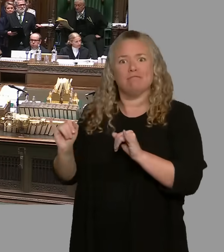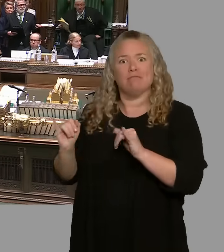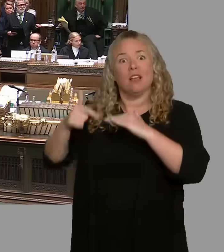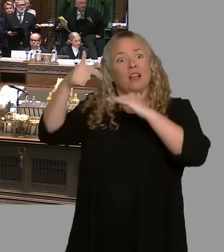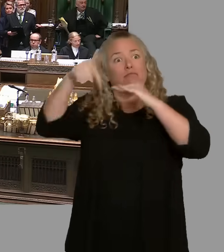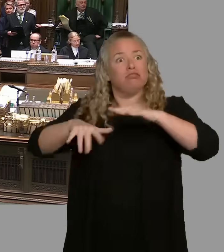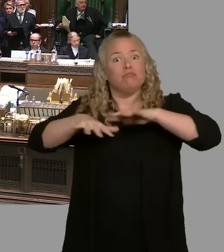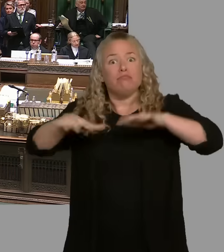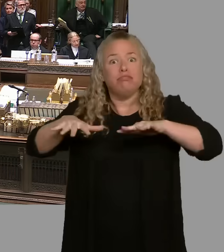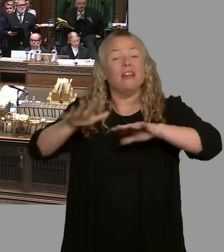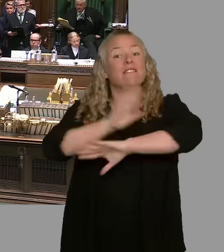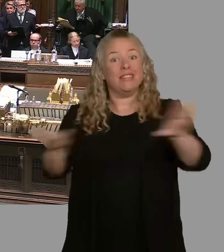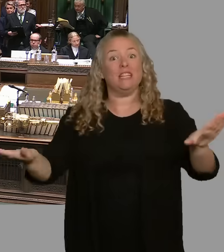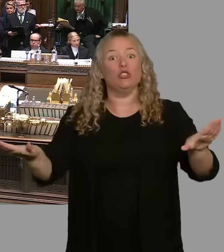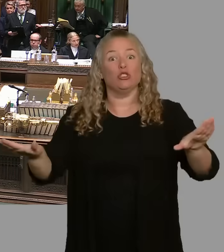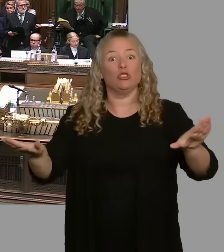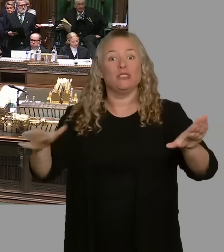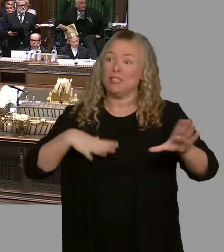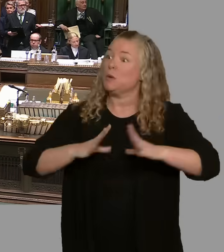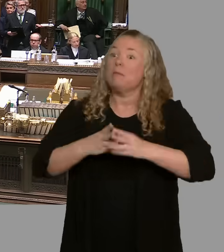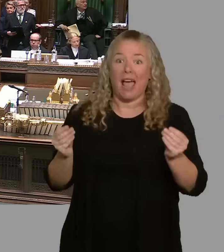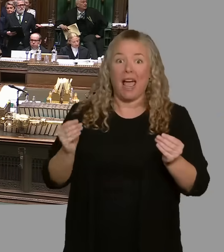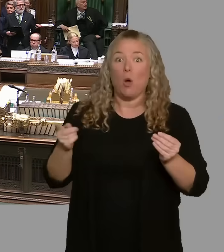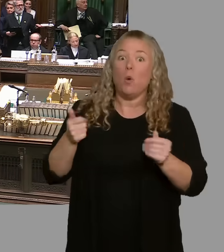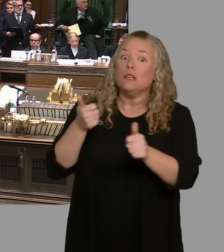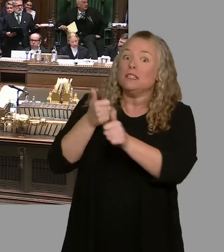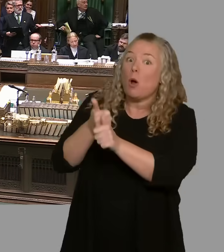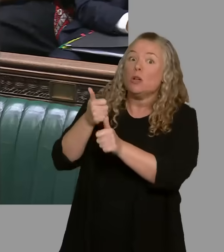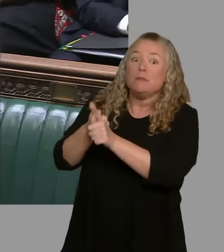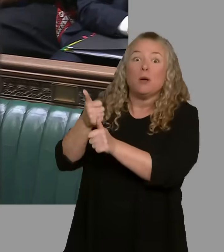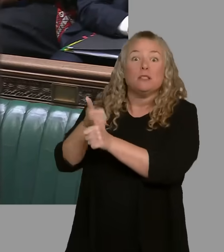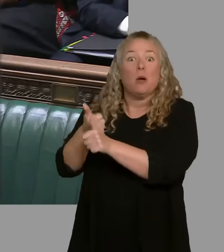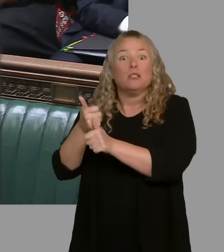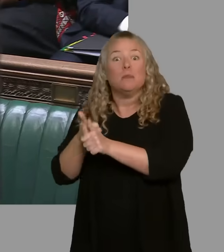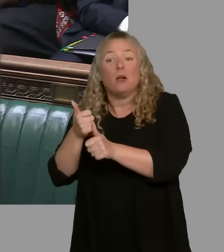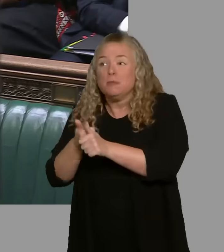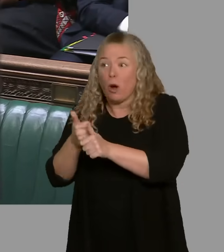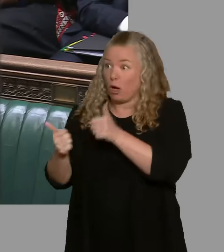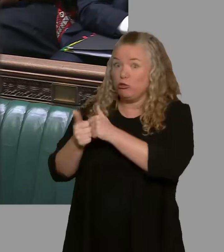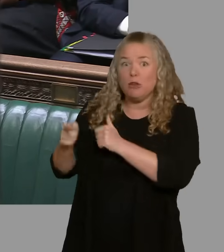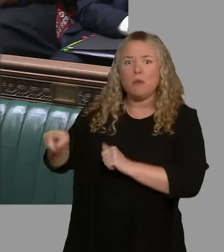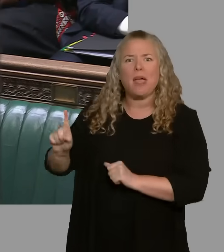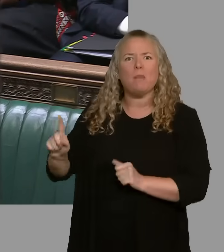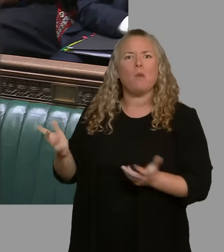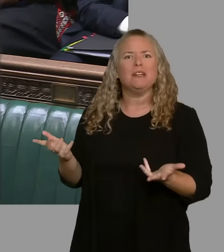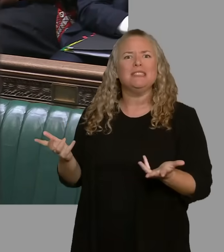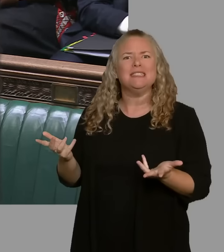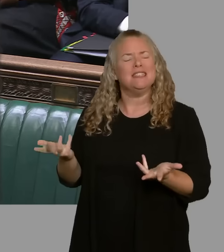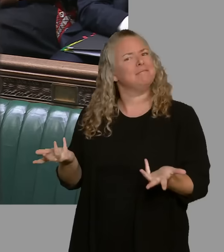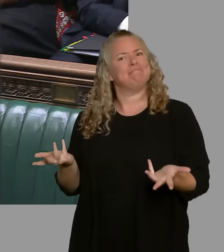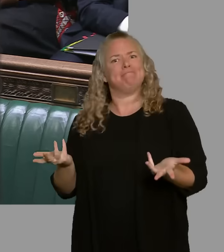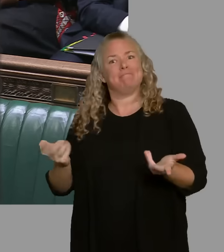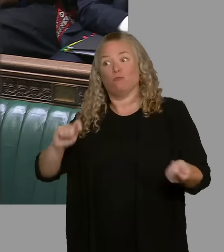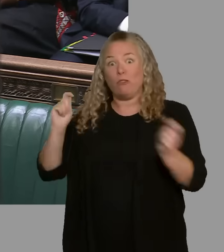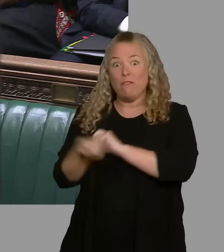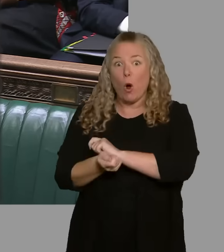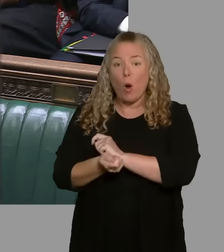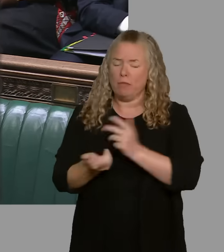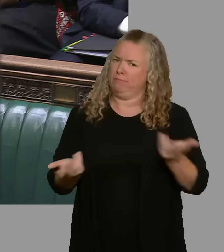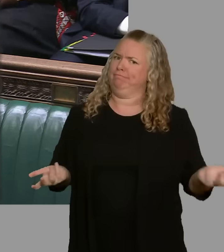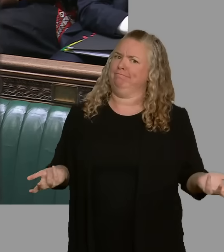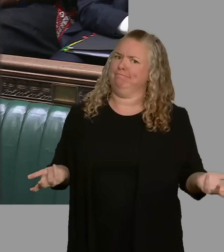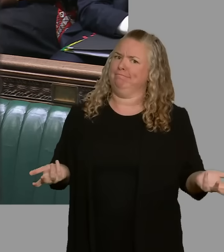Mr. Speaker, we will ban fracking for good. And let's be absolutely clear, the biggest risk to energy prices is staying hooked